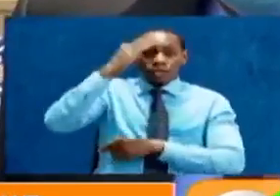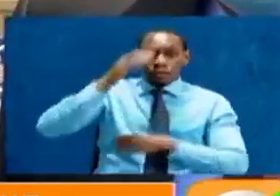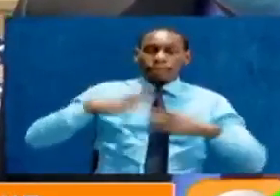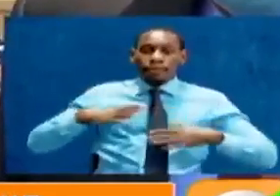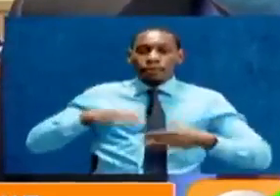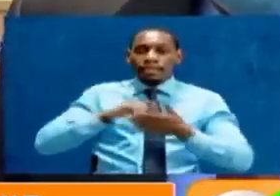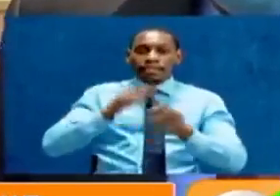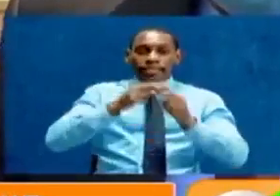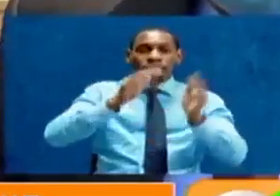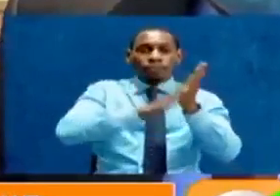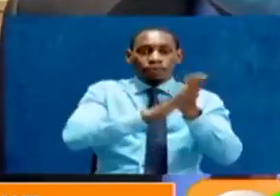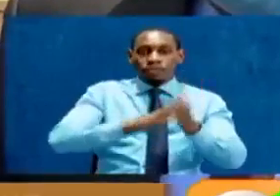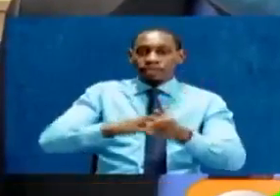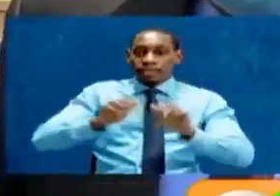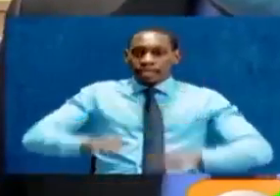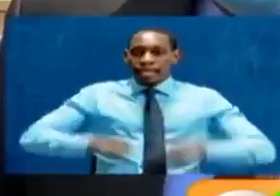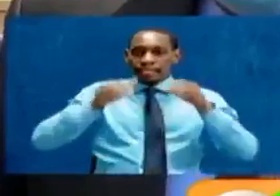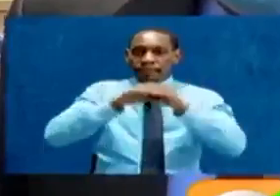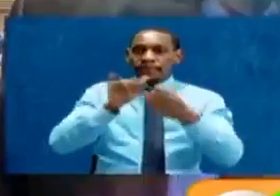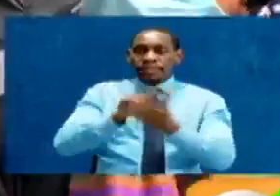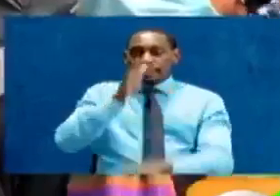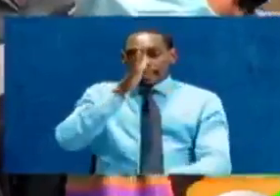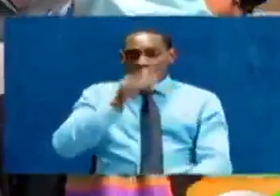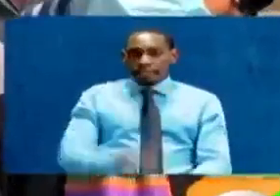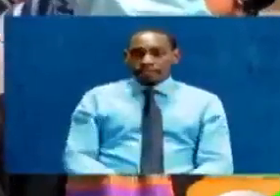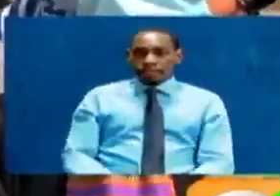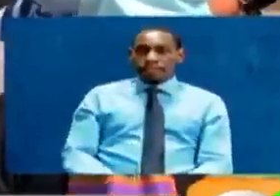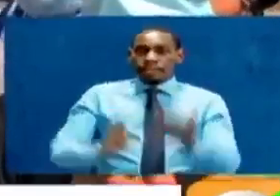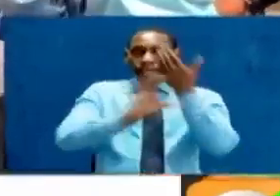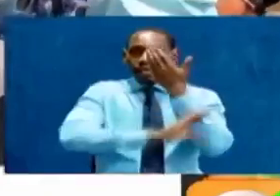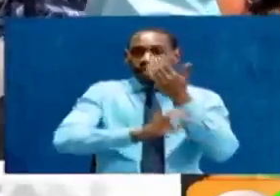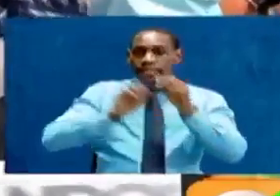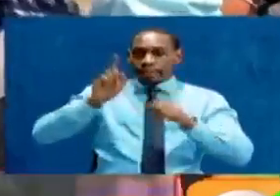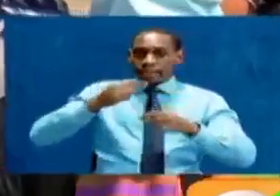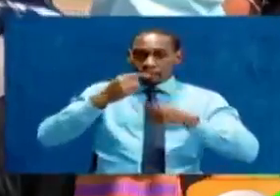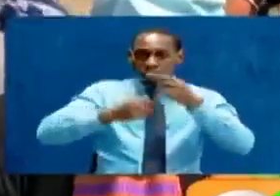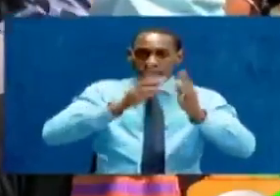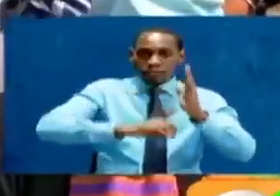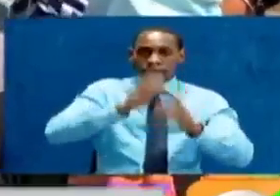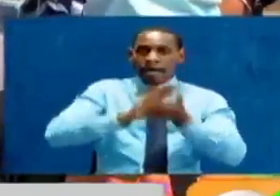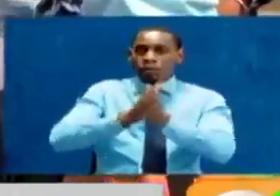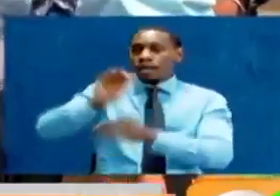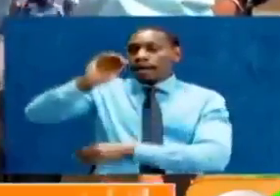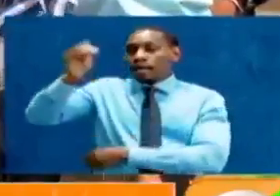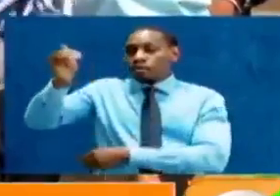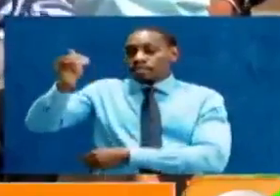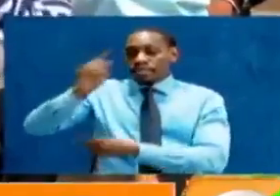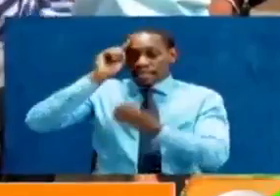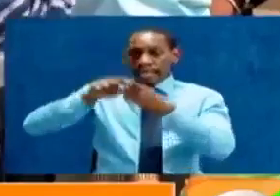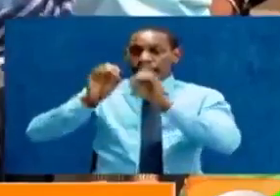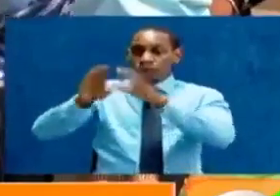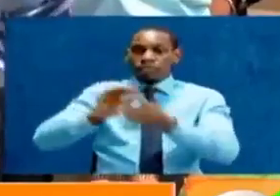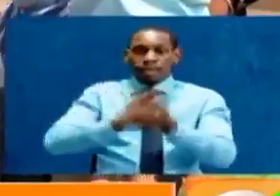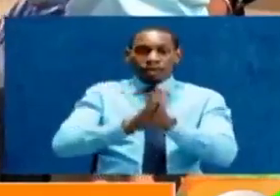are people peddling names of the executive members, which is a lie. This country must go forward. there are no counties are meant to